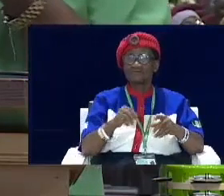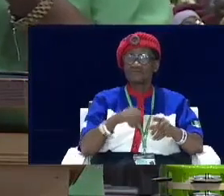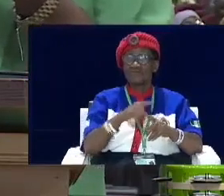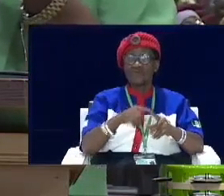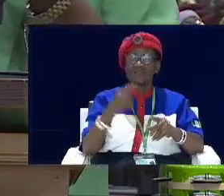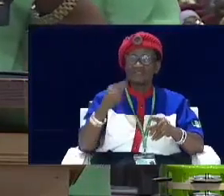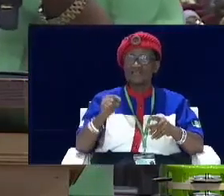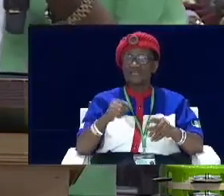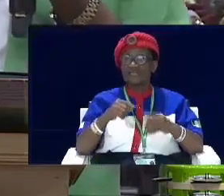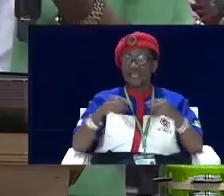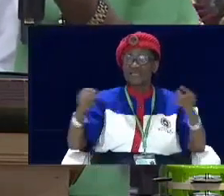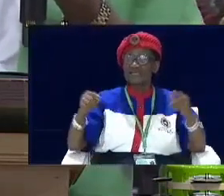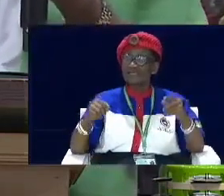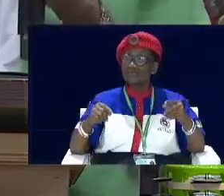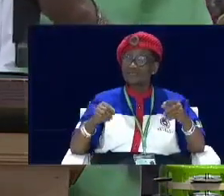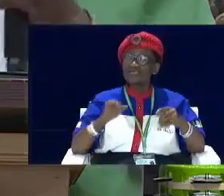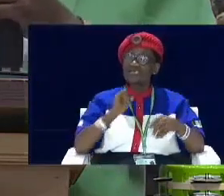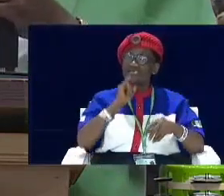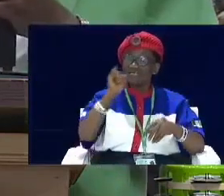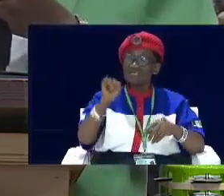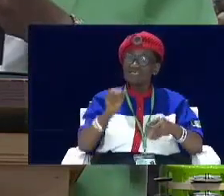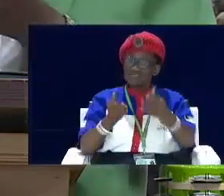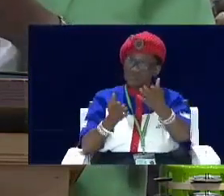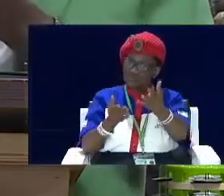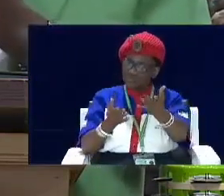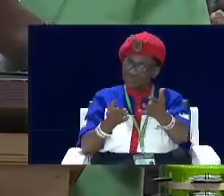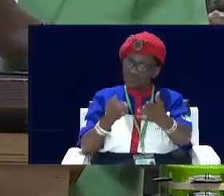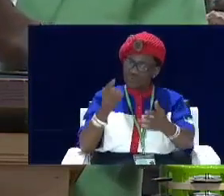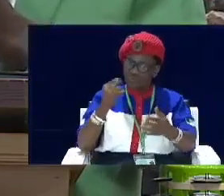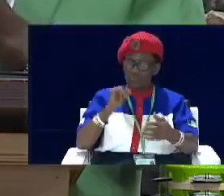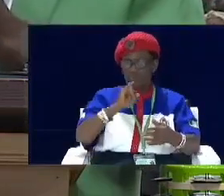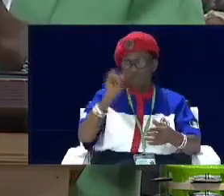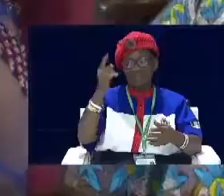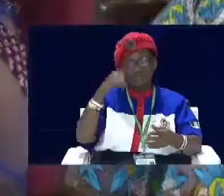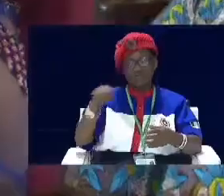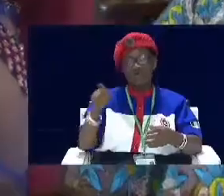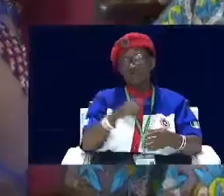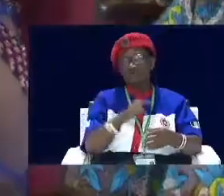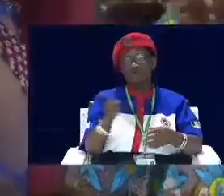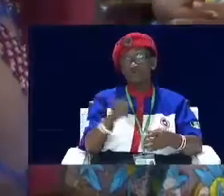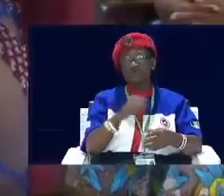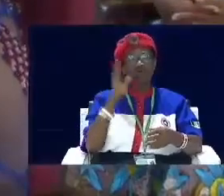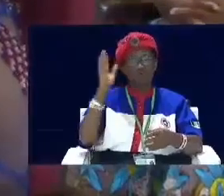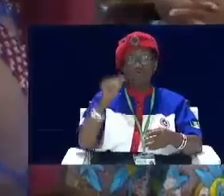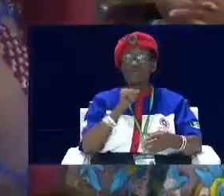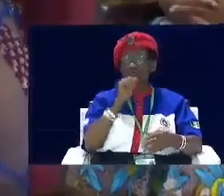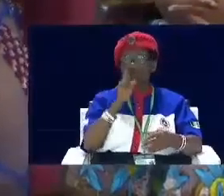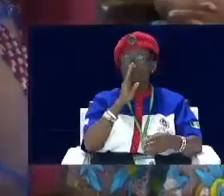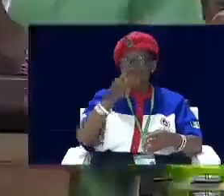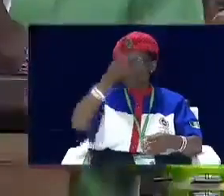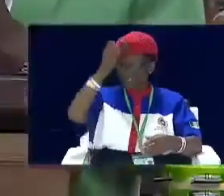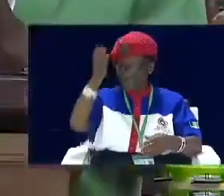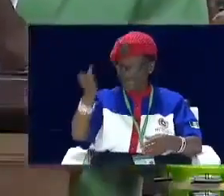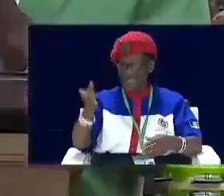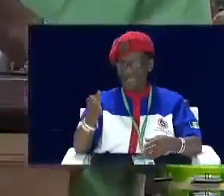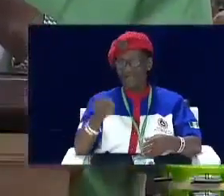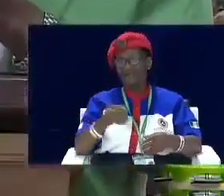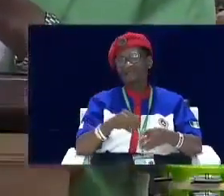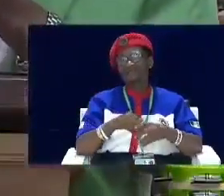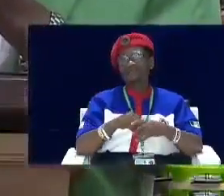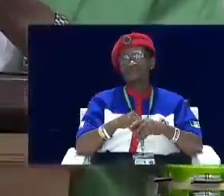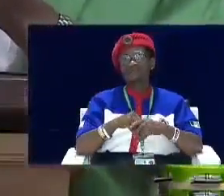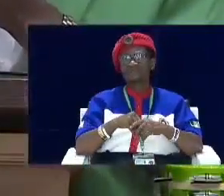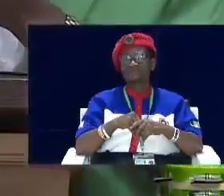you will surface on the left. Amen. Ìgbà tọ́ta bá gẹ̀gùn sọ́wọ́ ọ̀tún, ọwọ́ òsì ni wà á gbà